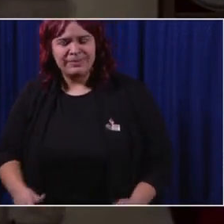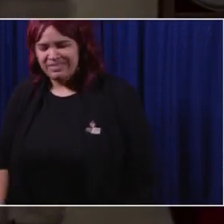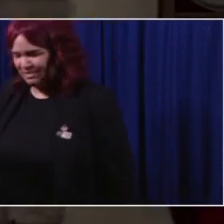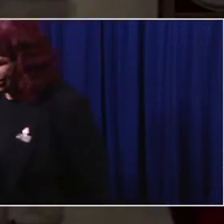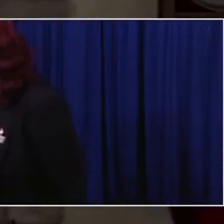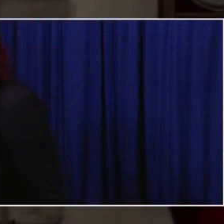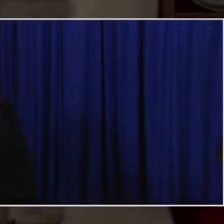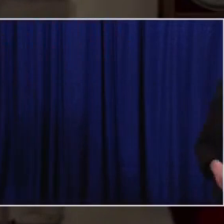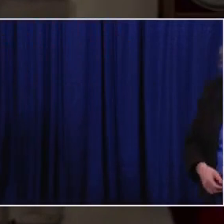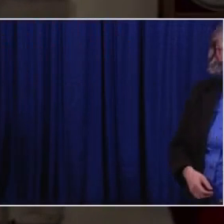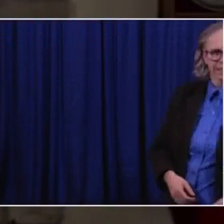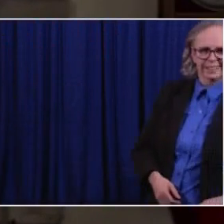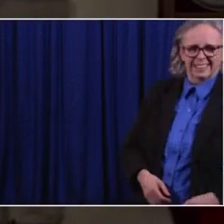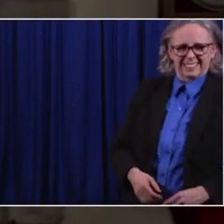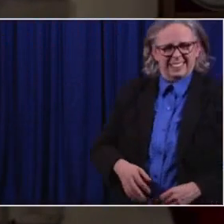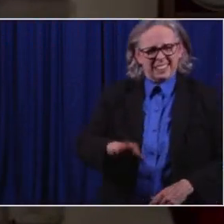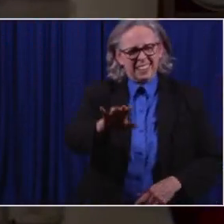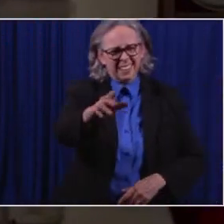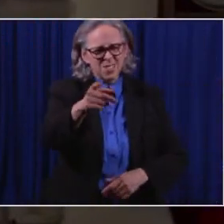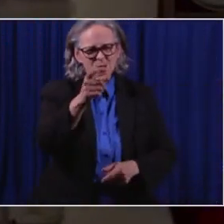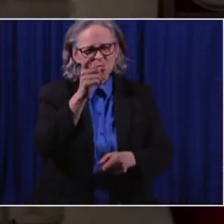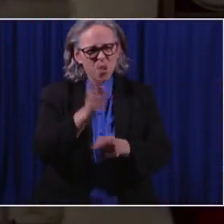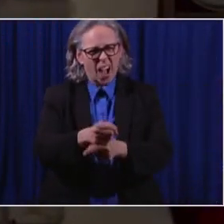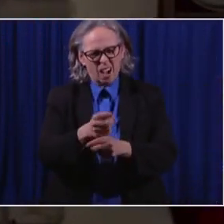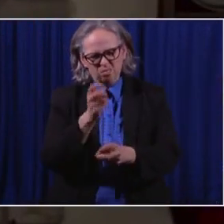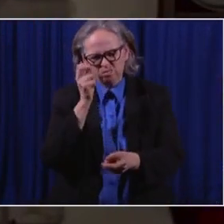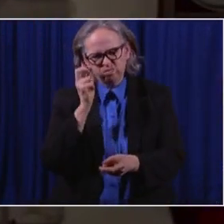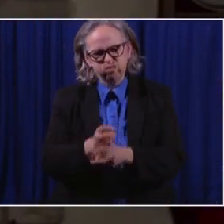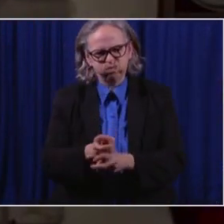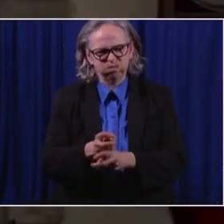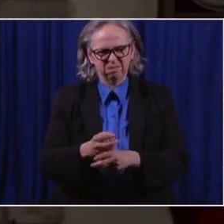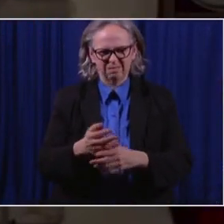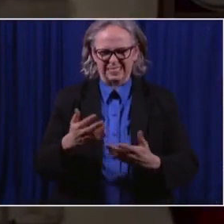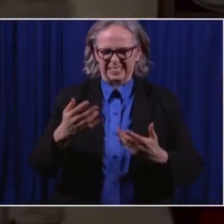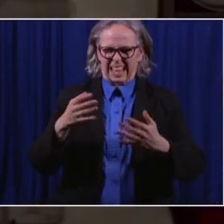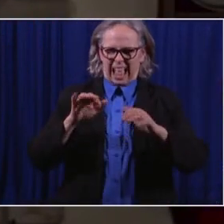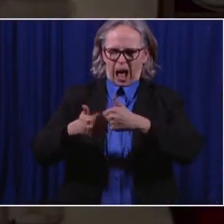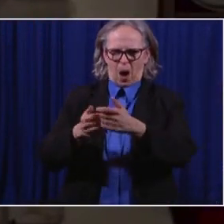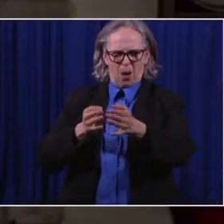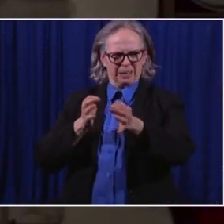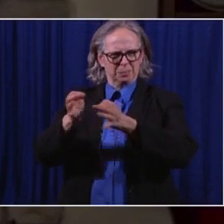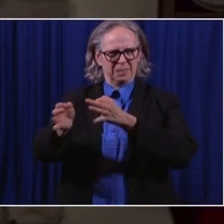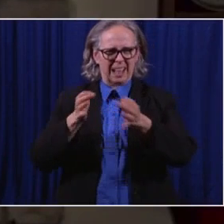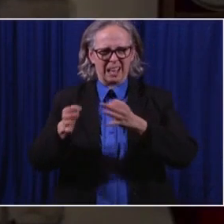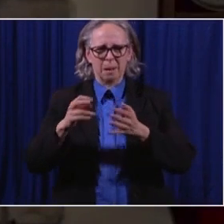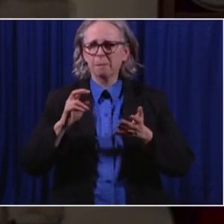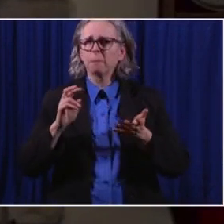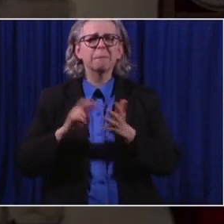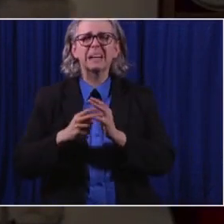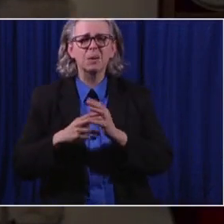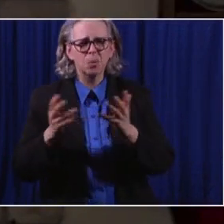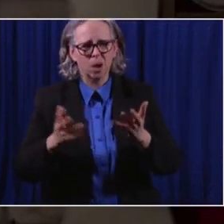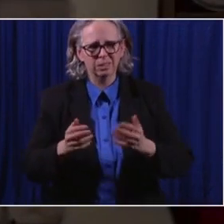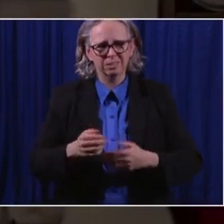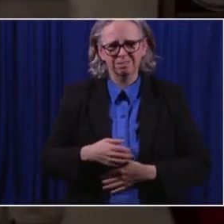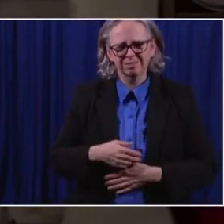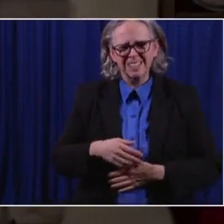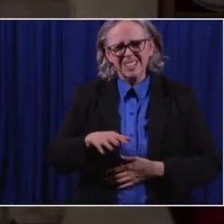At this point, you would be saying basically that you're someone's